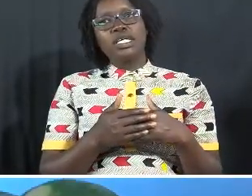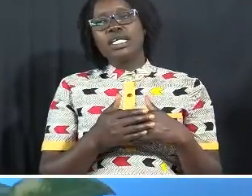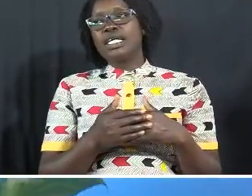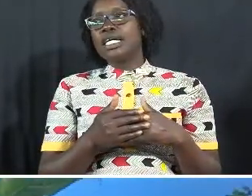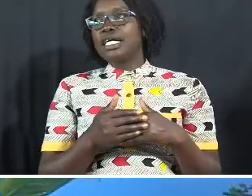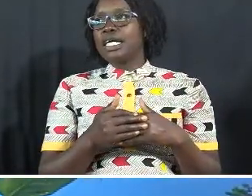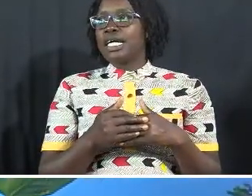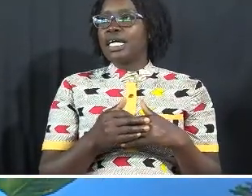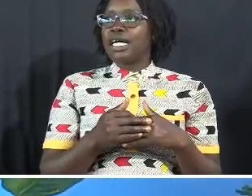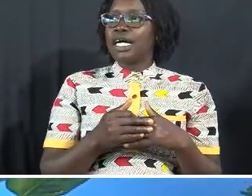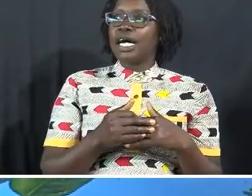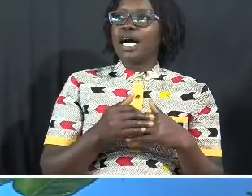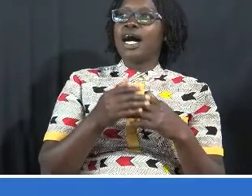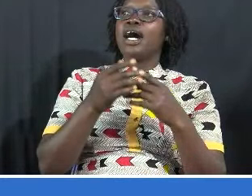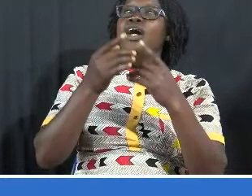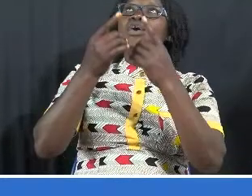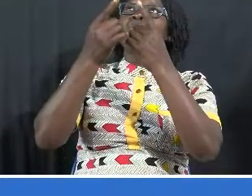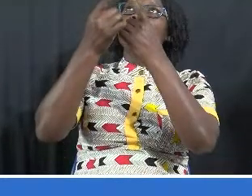Yuaja,